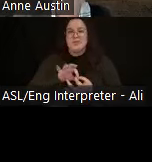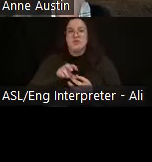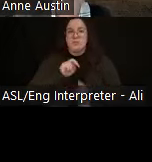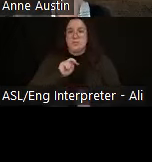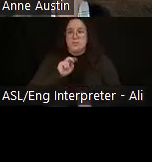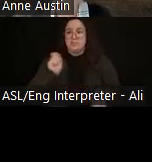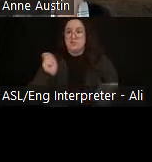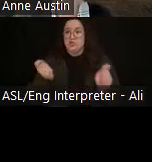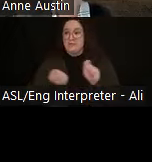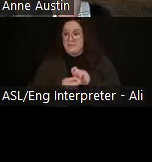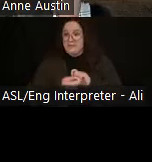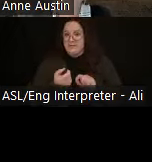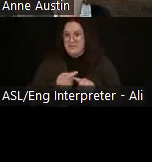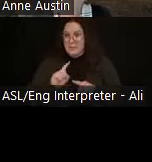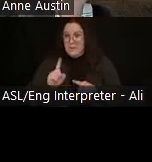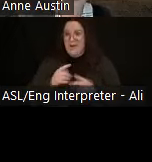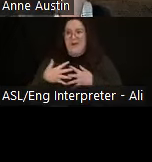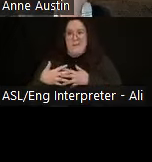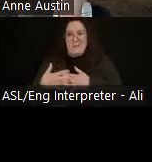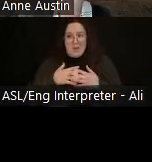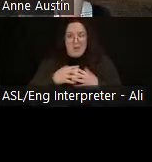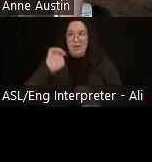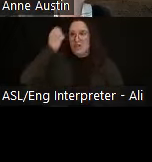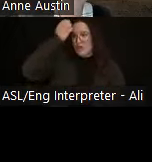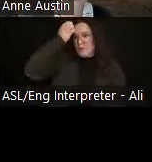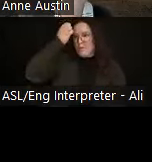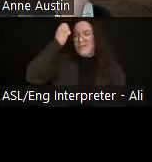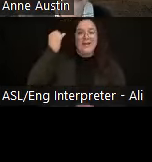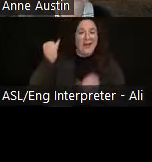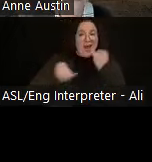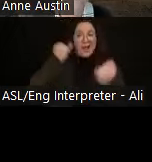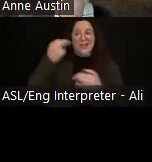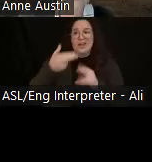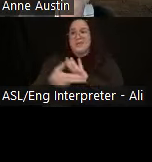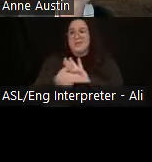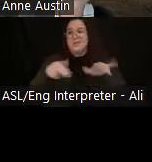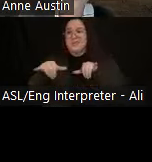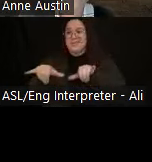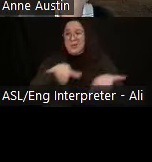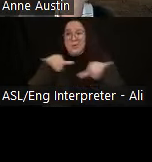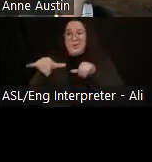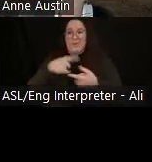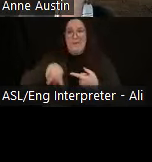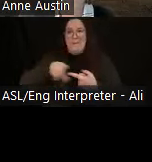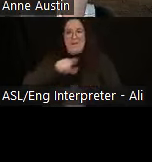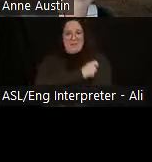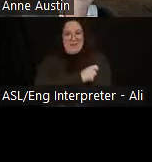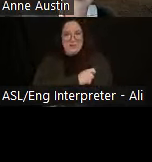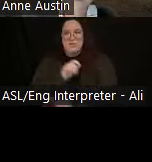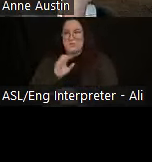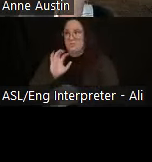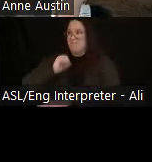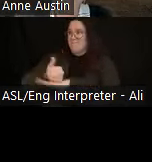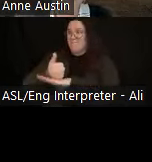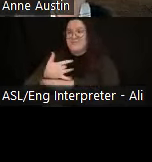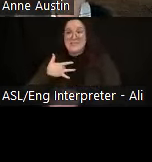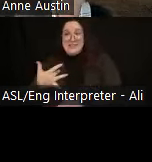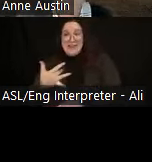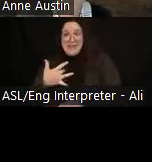coming from American and European ideas and stereotypes about tattooing, which tended to eroticize